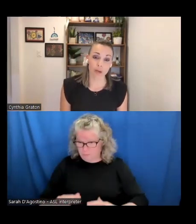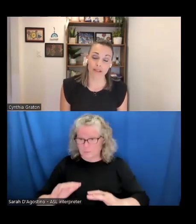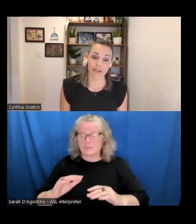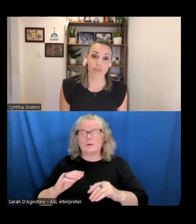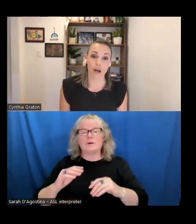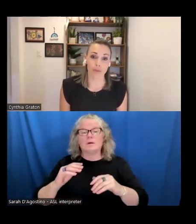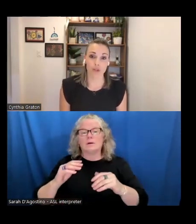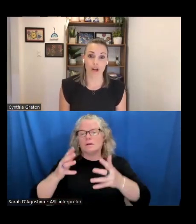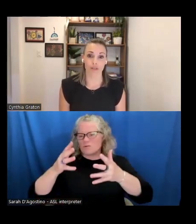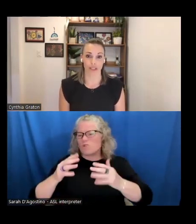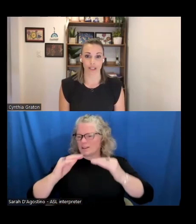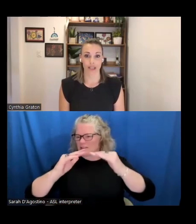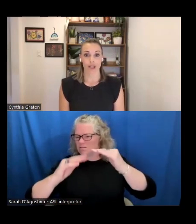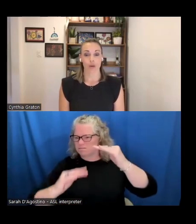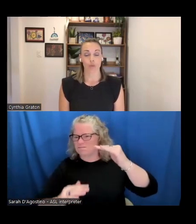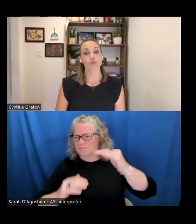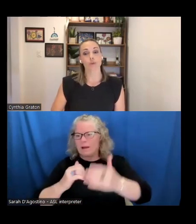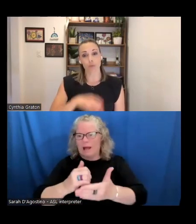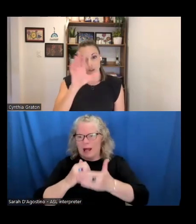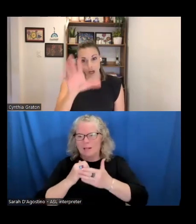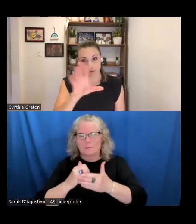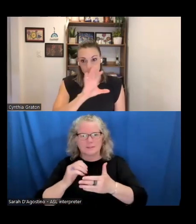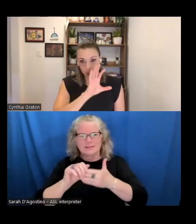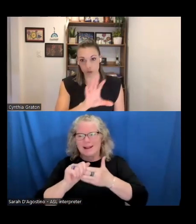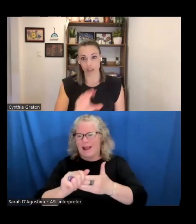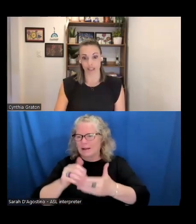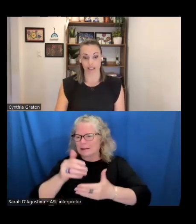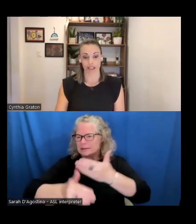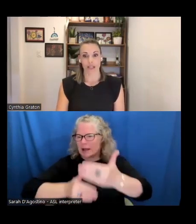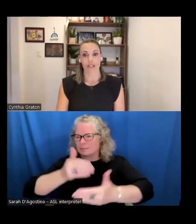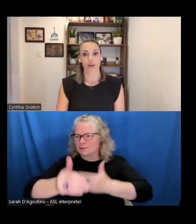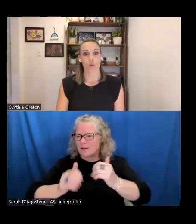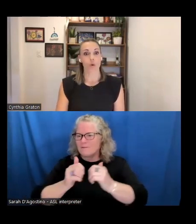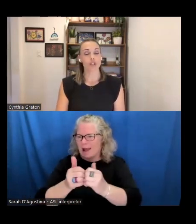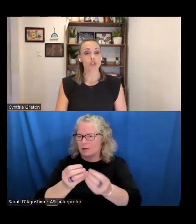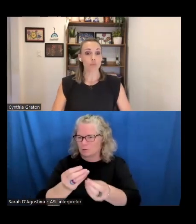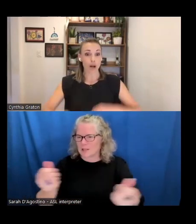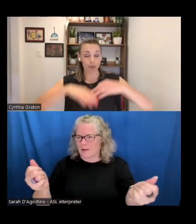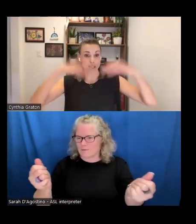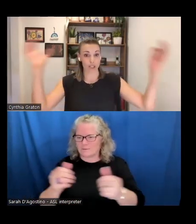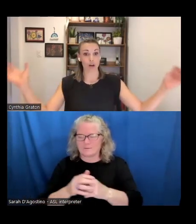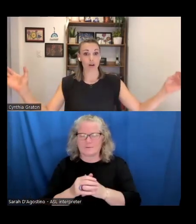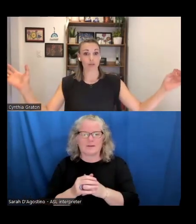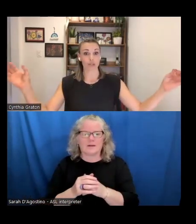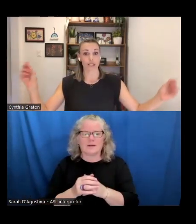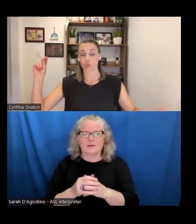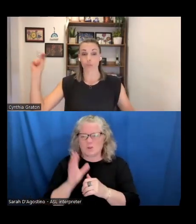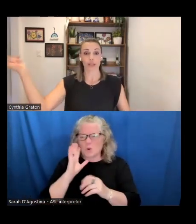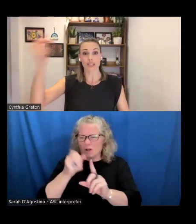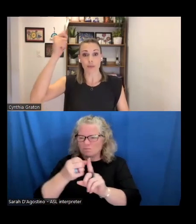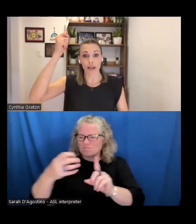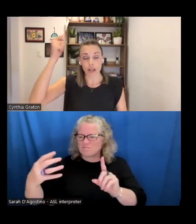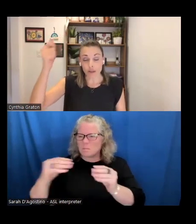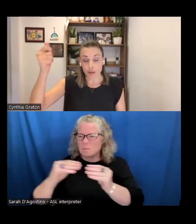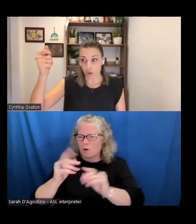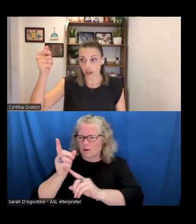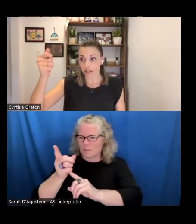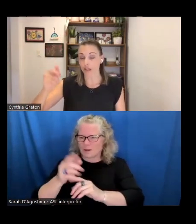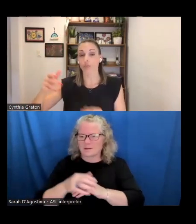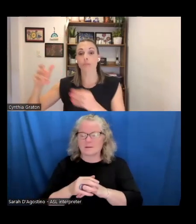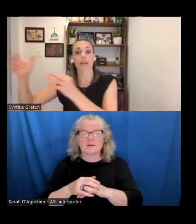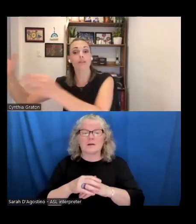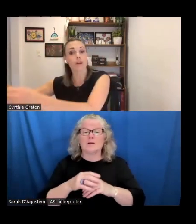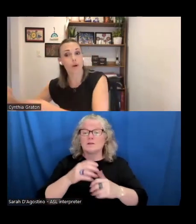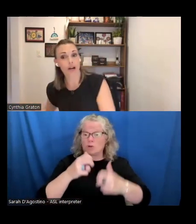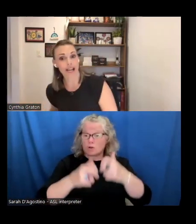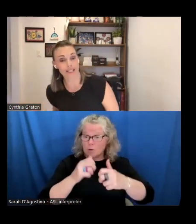of the collaborative problem solving, which we will cover shortly. So once a problem is solved, it's replaced by another one